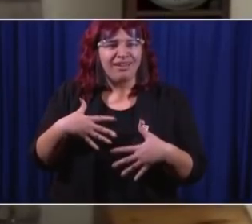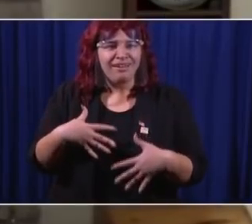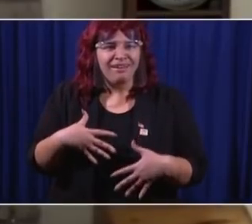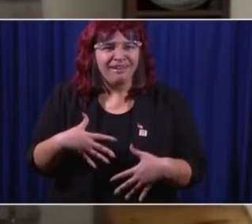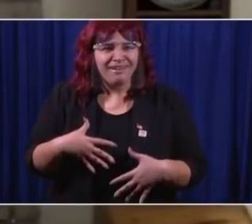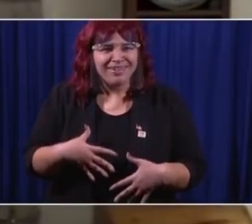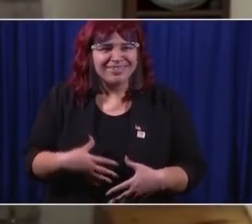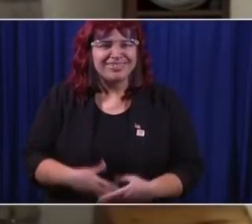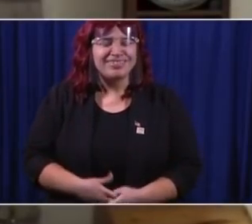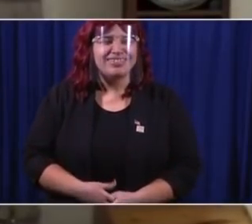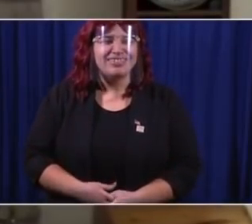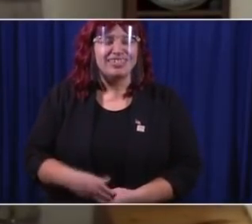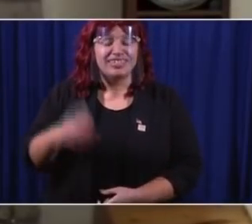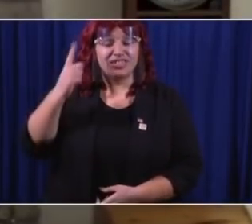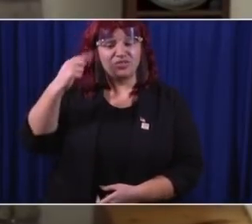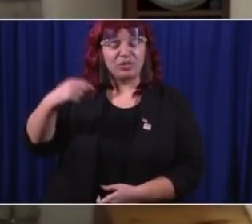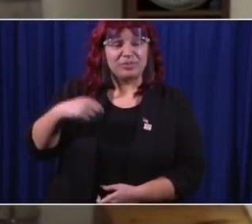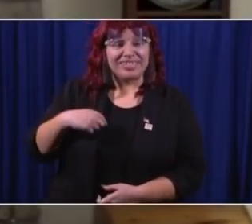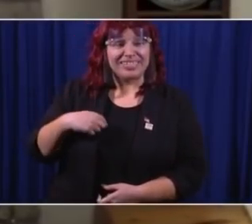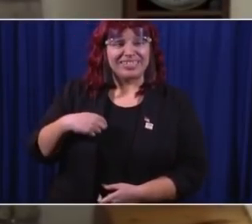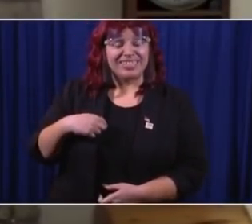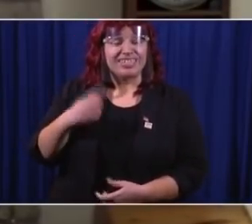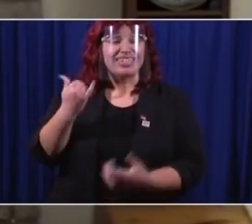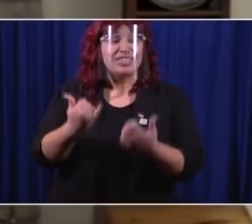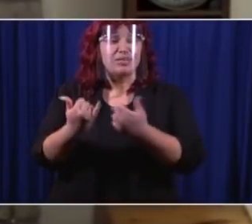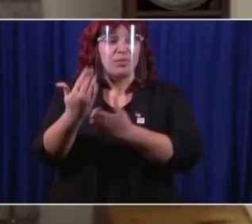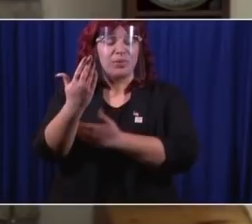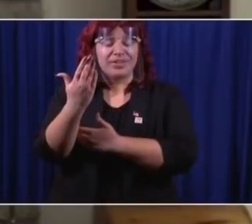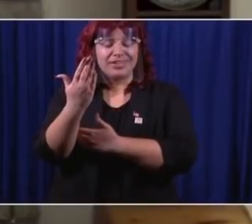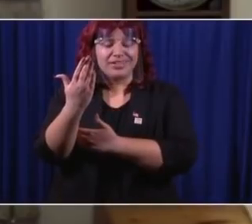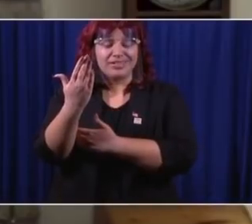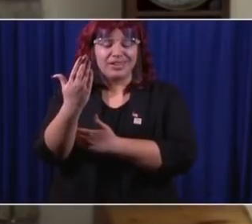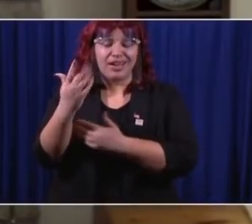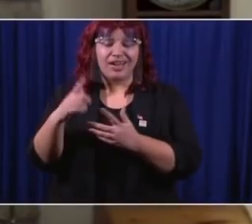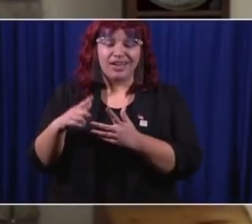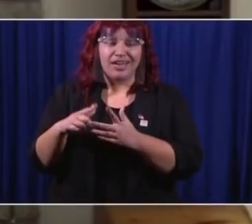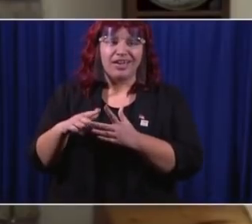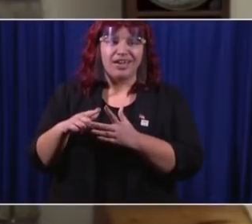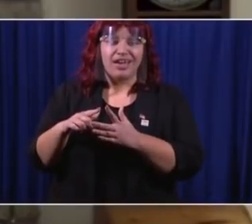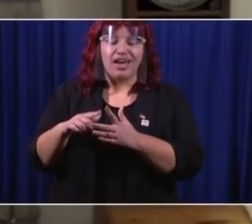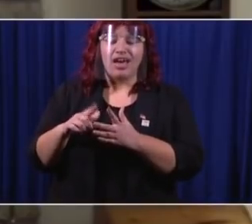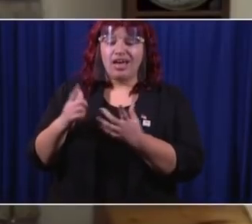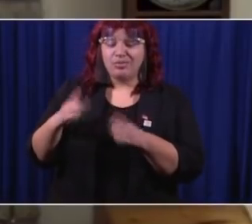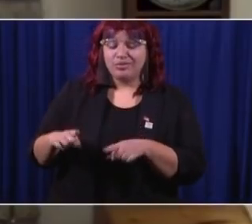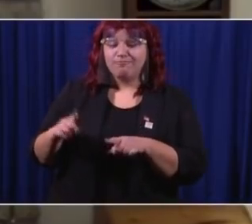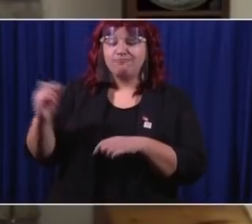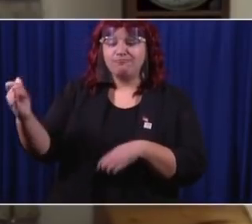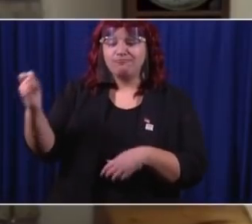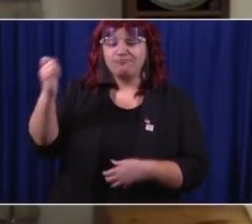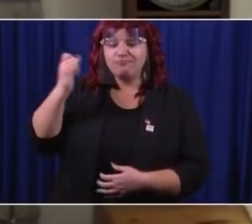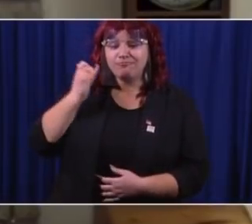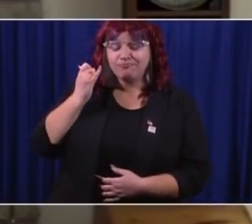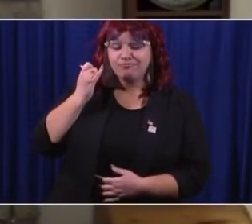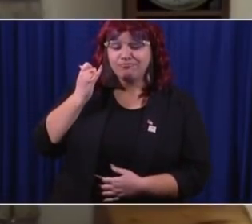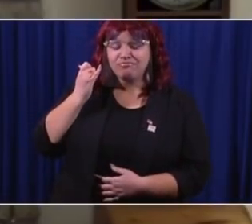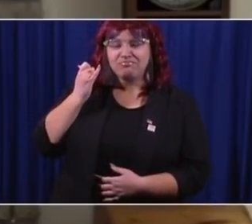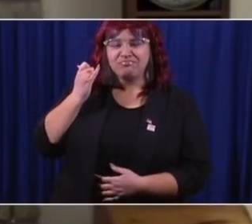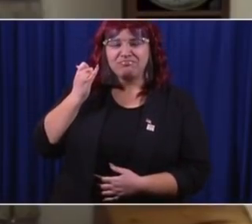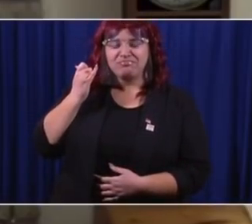for me as well. I started this morning with a early morning call with a number of our